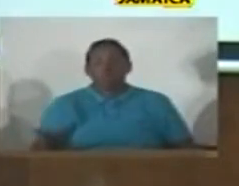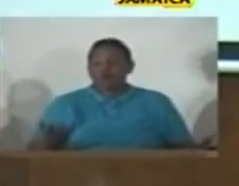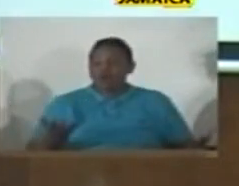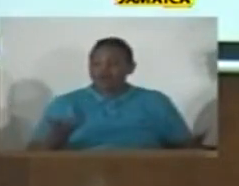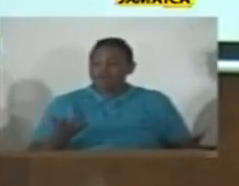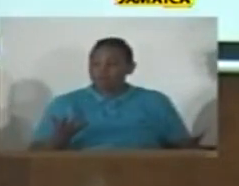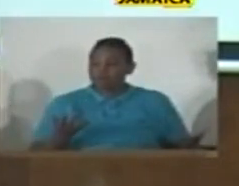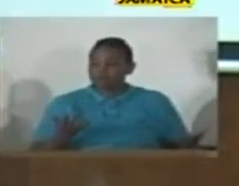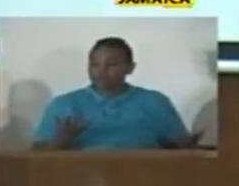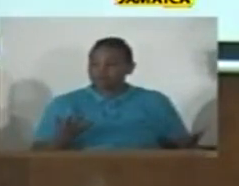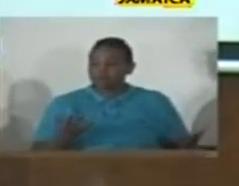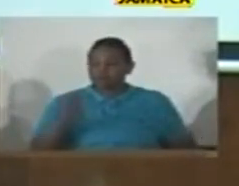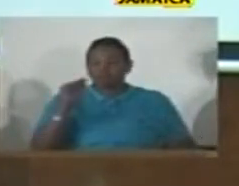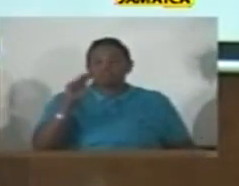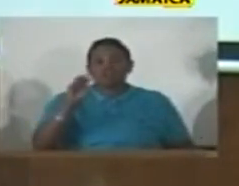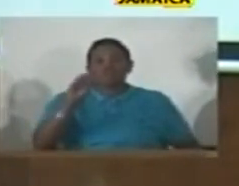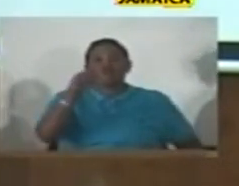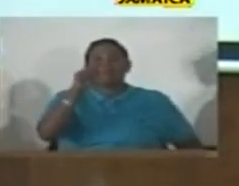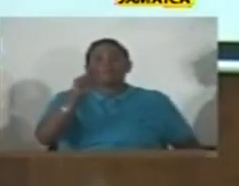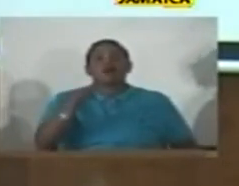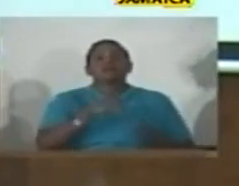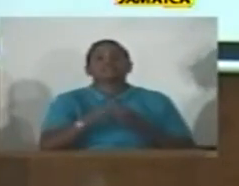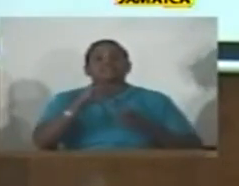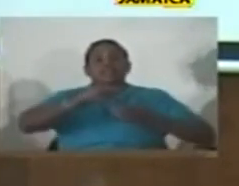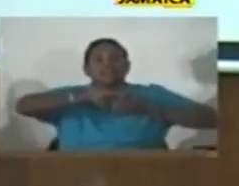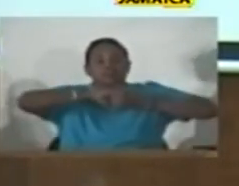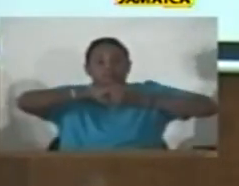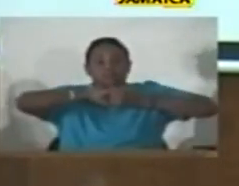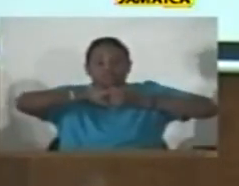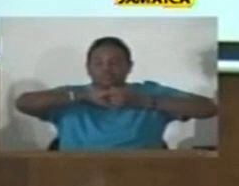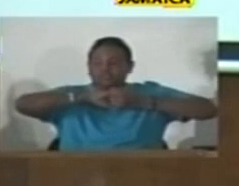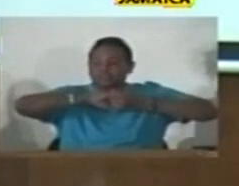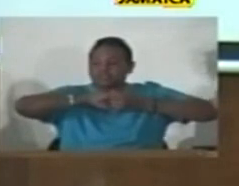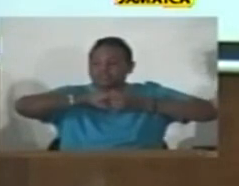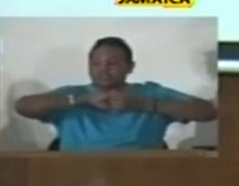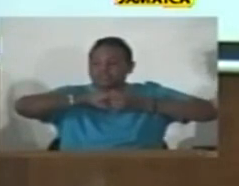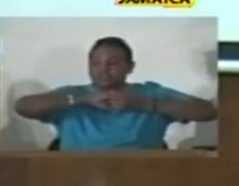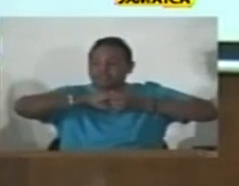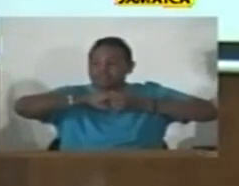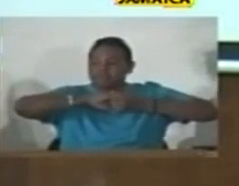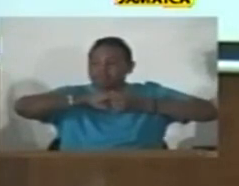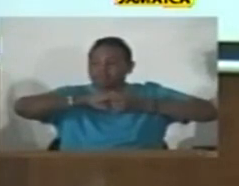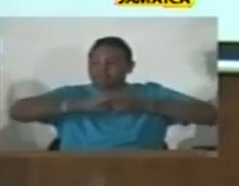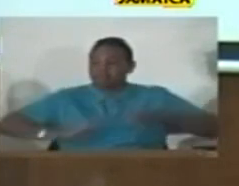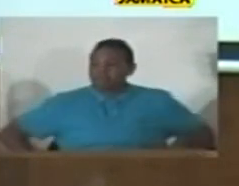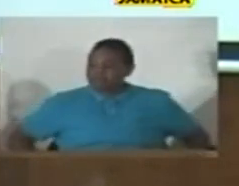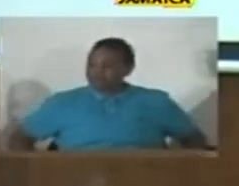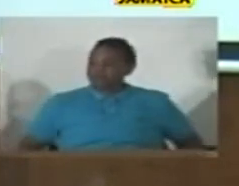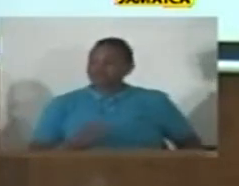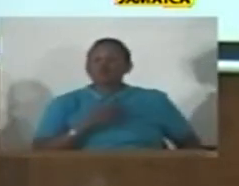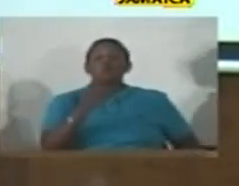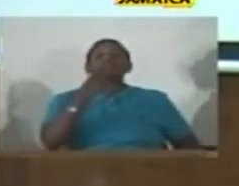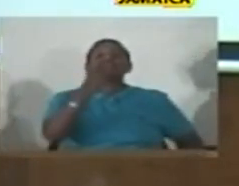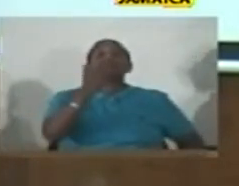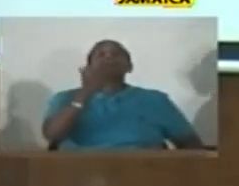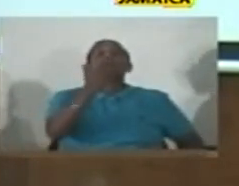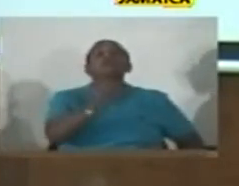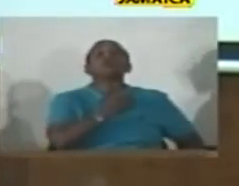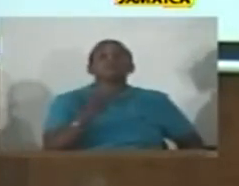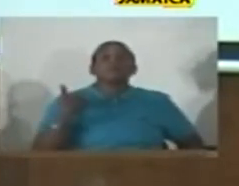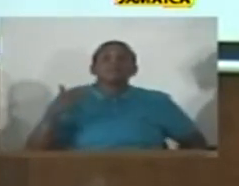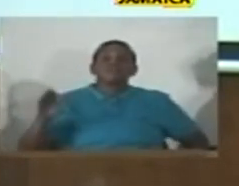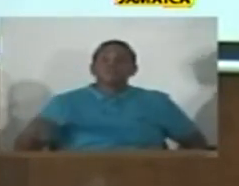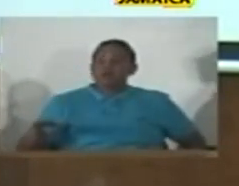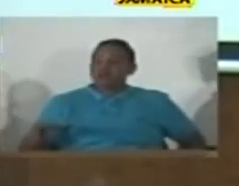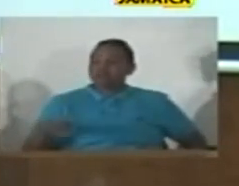Guard Agro Park in St. Thomas. And I would like to say thanks to the Member of Parliament.